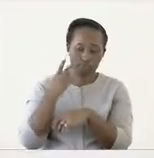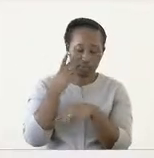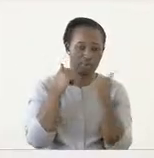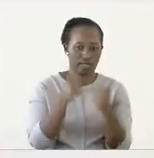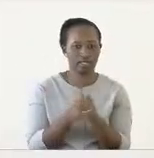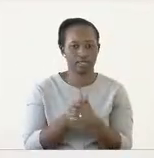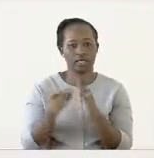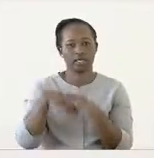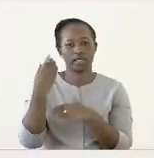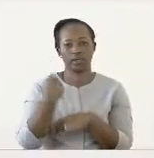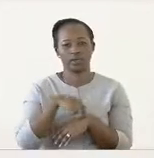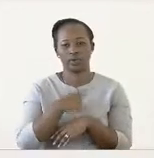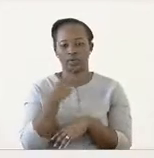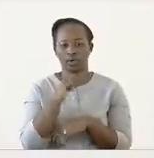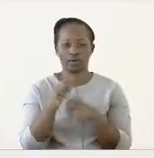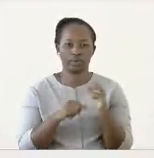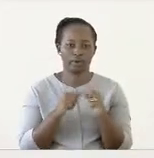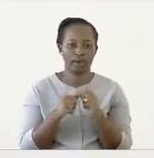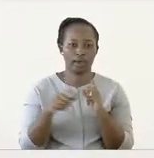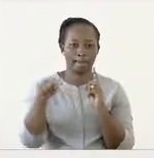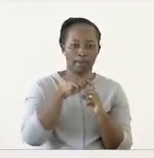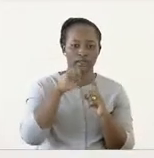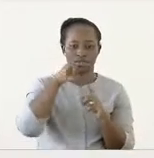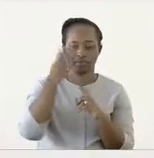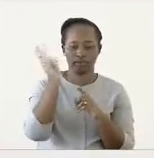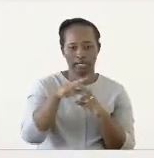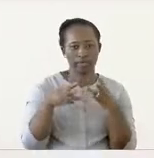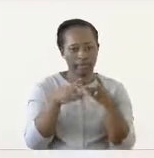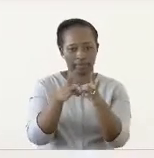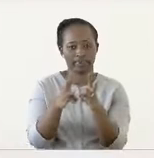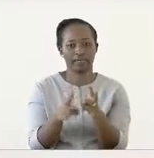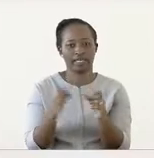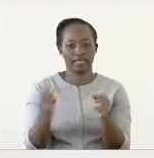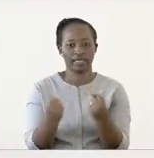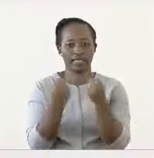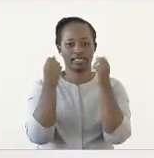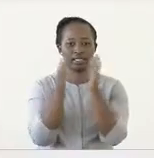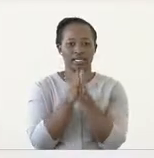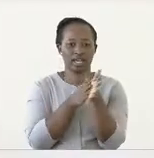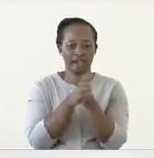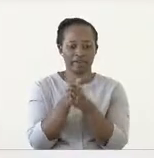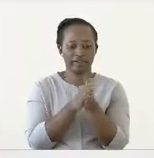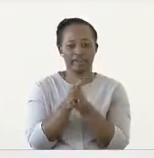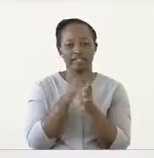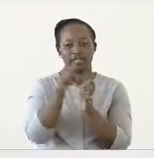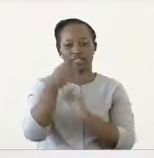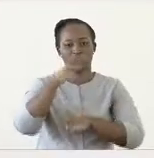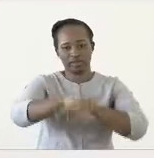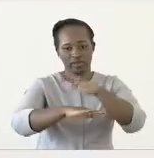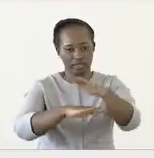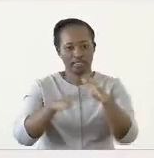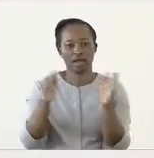That we talked about these things. We talked about positive feedback mechanism. On the other hand, enhances and amplifies that process.